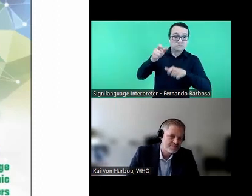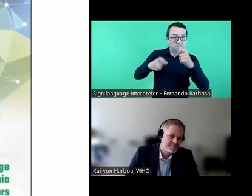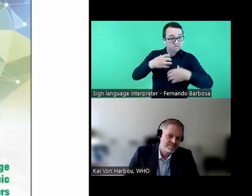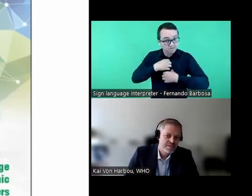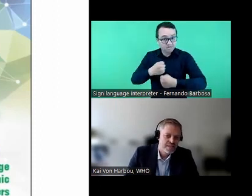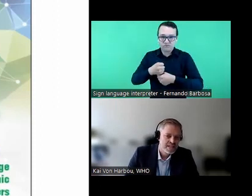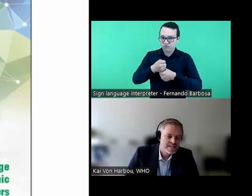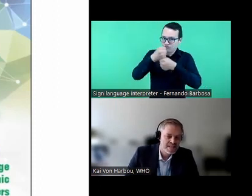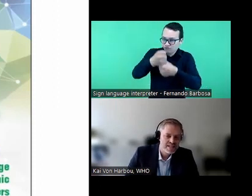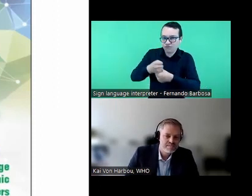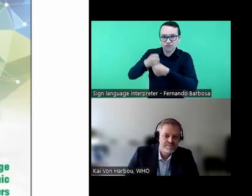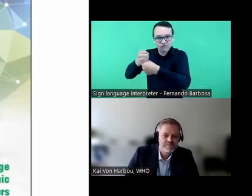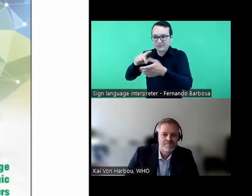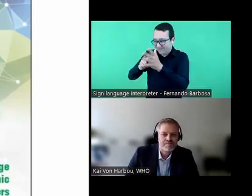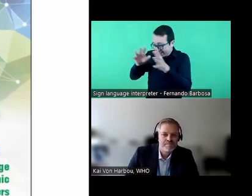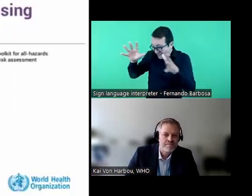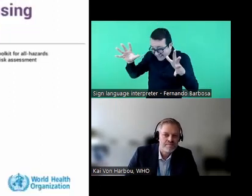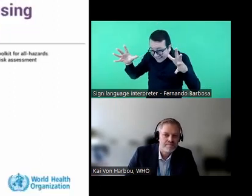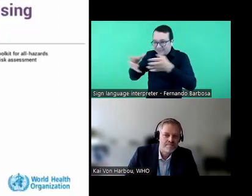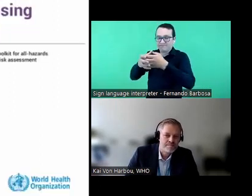purpose. Next slide.